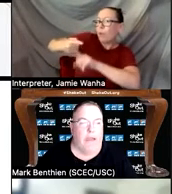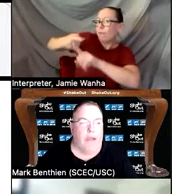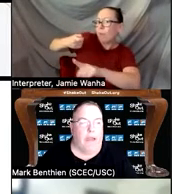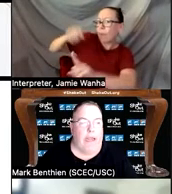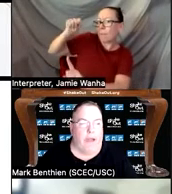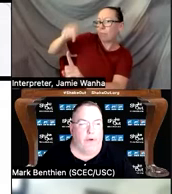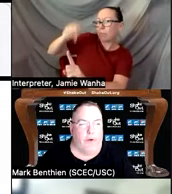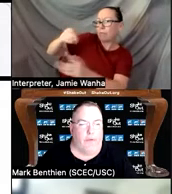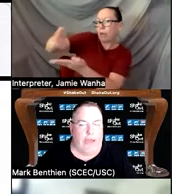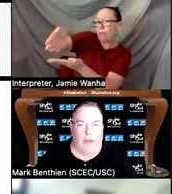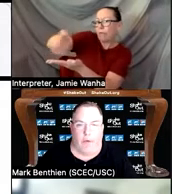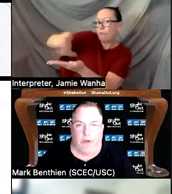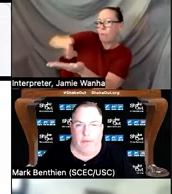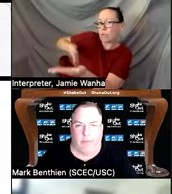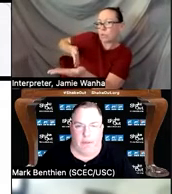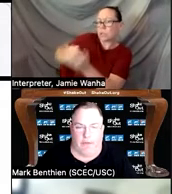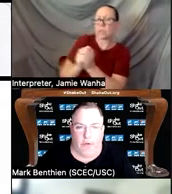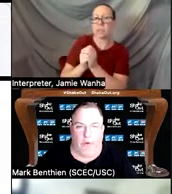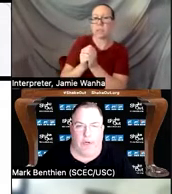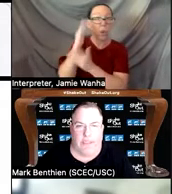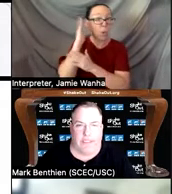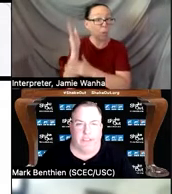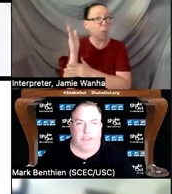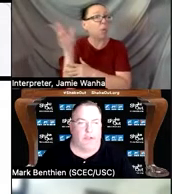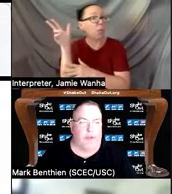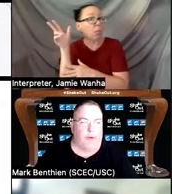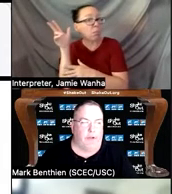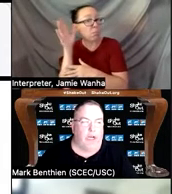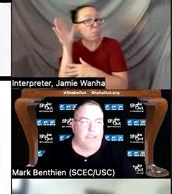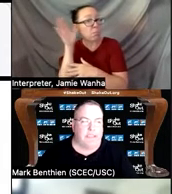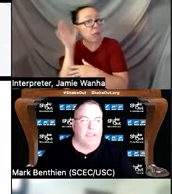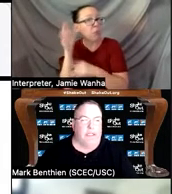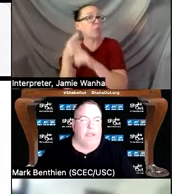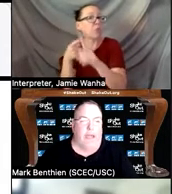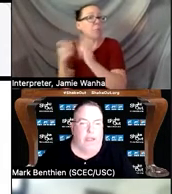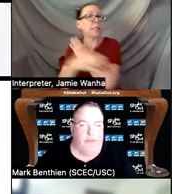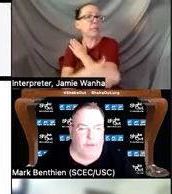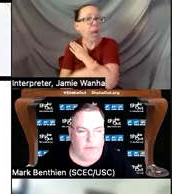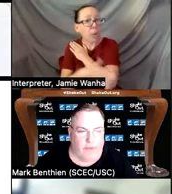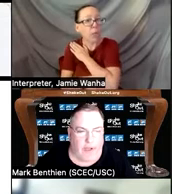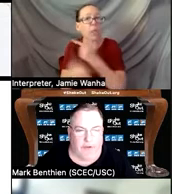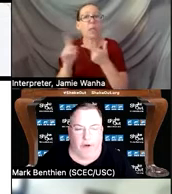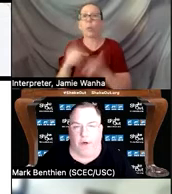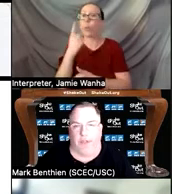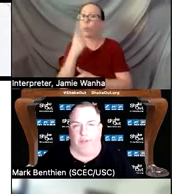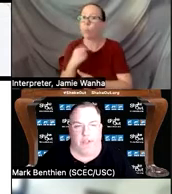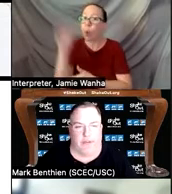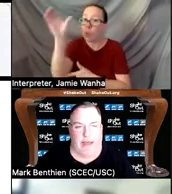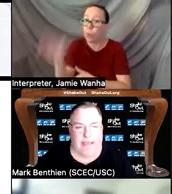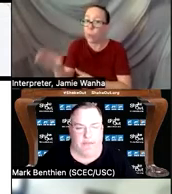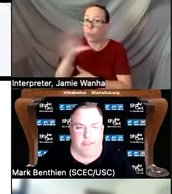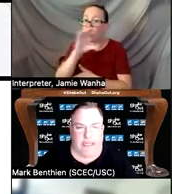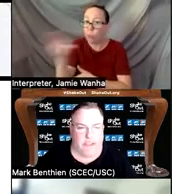county and other county level organizations, including the Red Cross and the voluntary